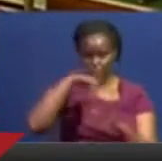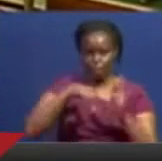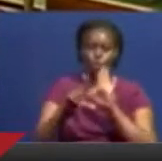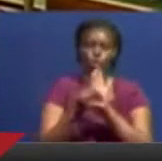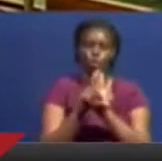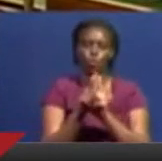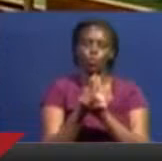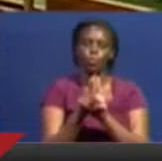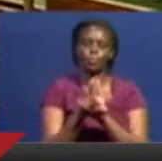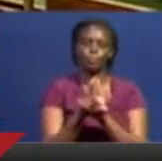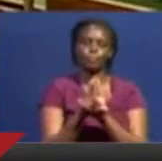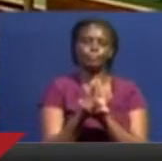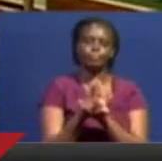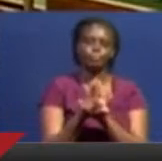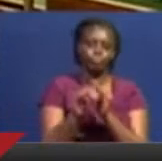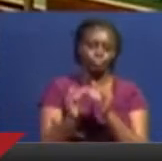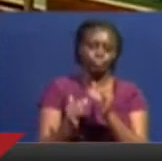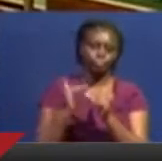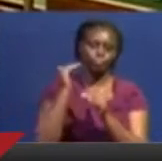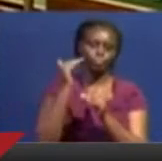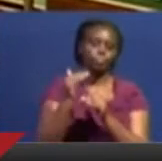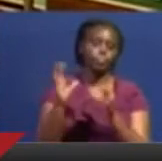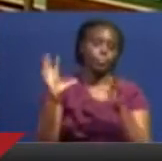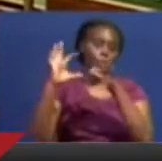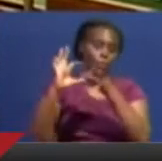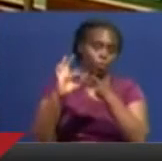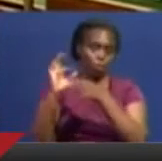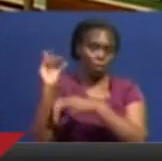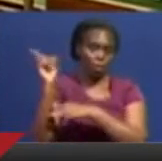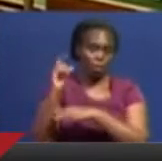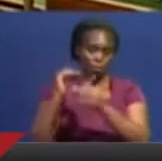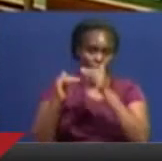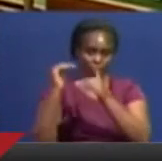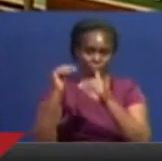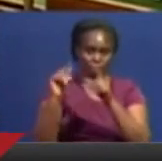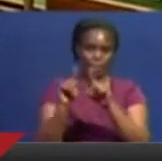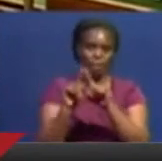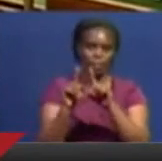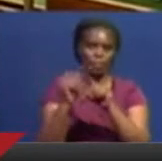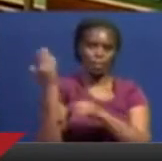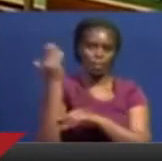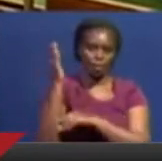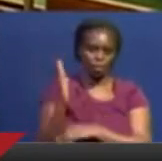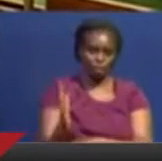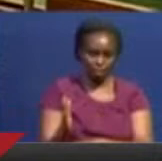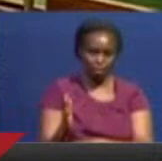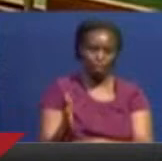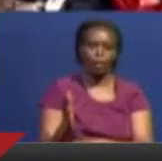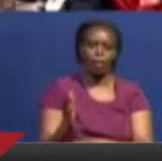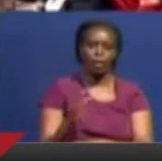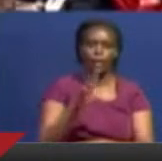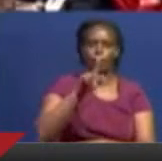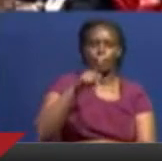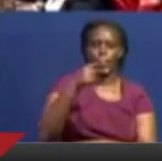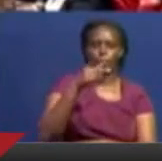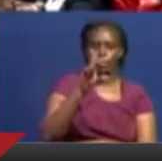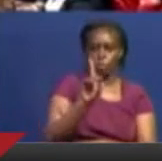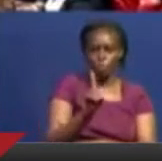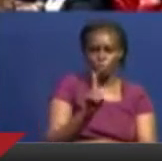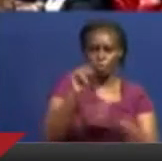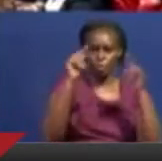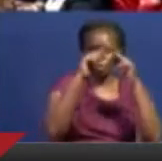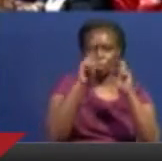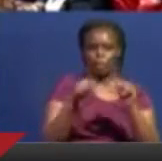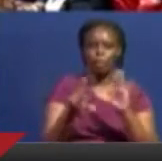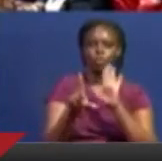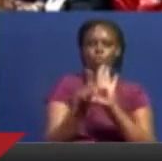law. He then joined the University of Nairobi as a lecturer after graduating with a PhD in